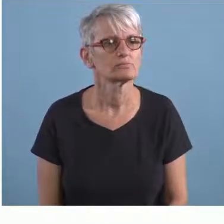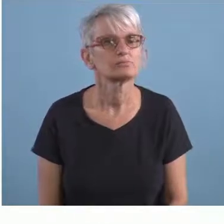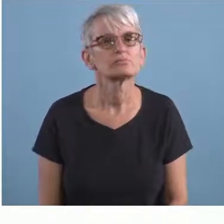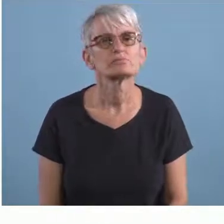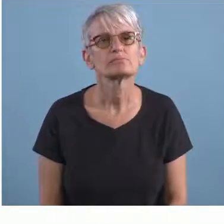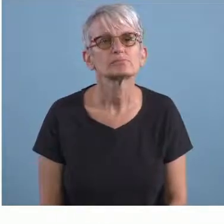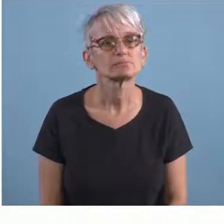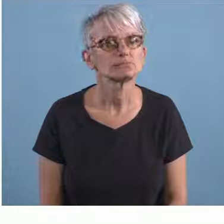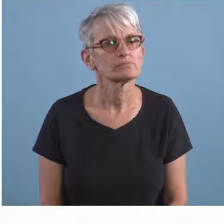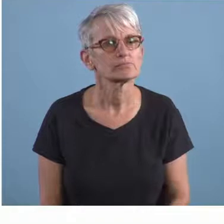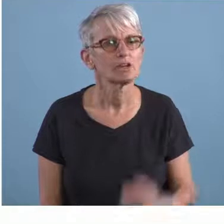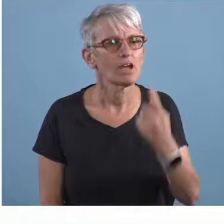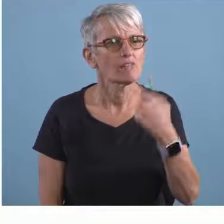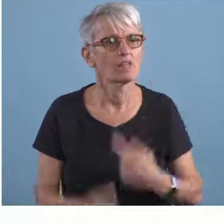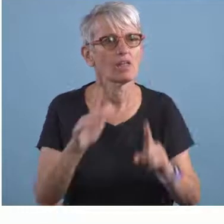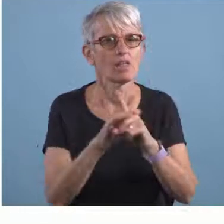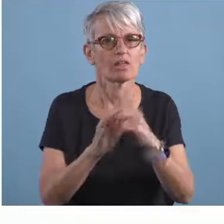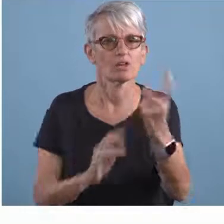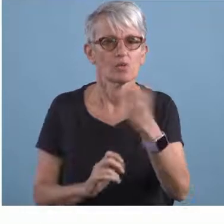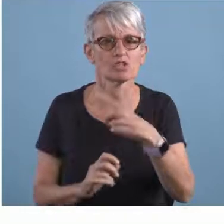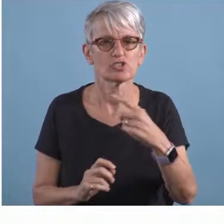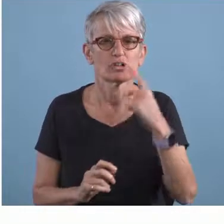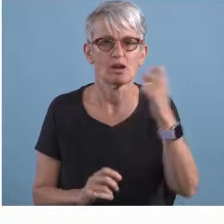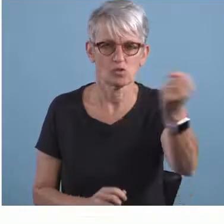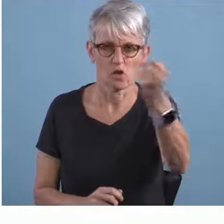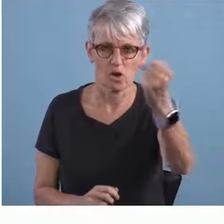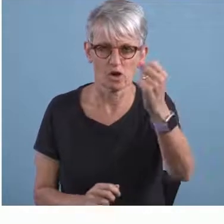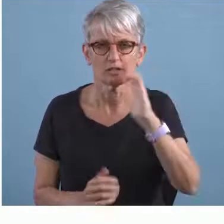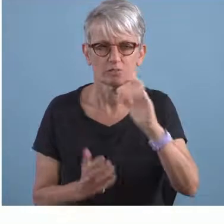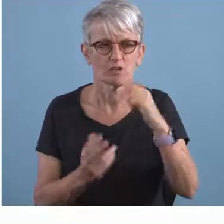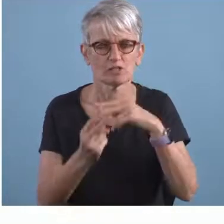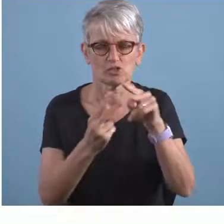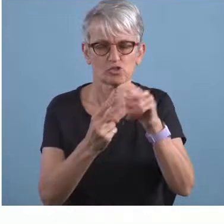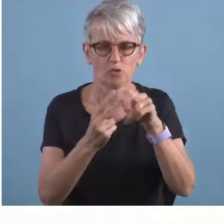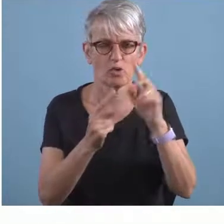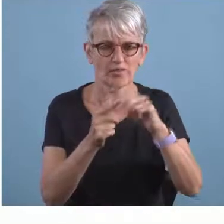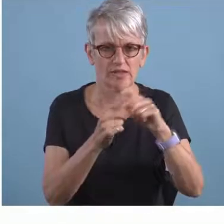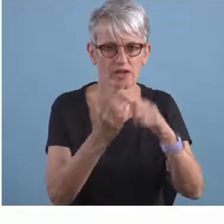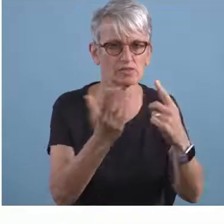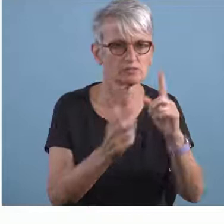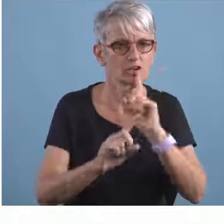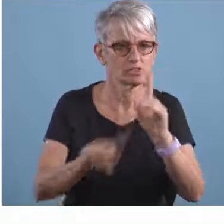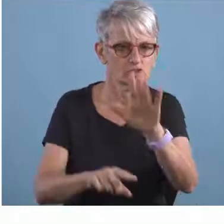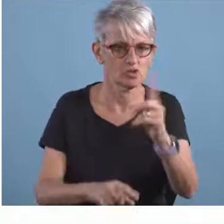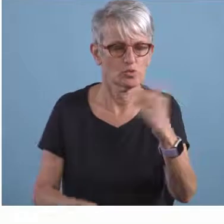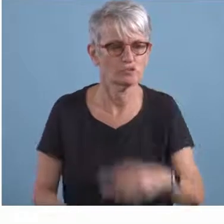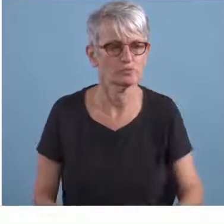I see a question has popped up. I'm going to address that in just a minute. Let me point out two more things about engaging clients on the next